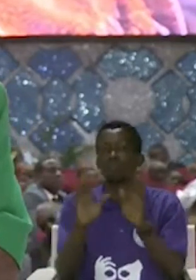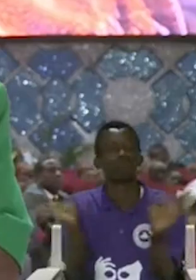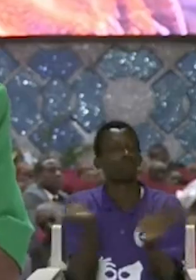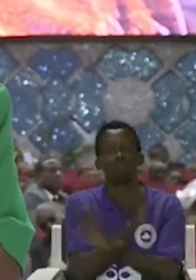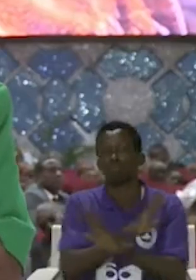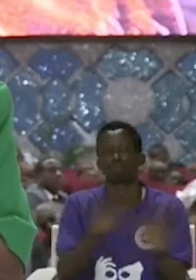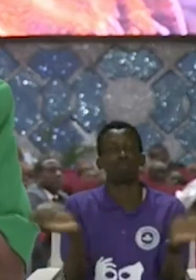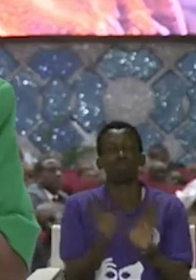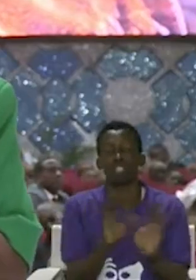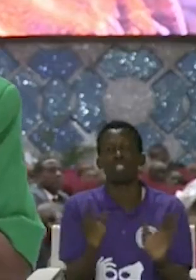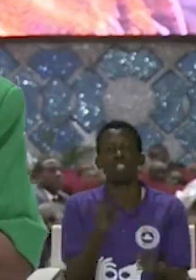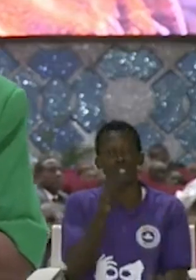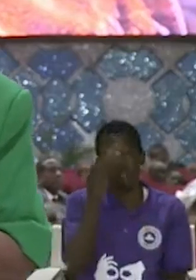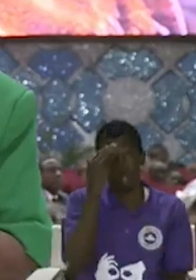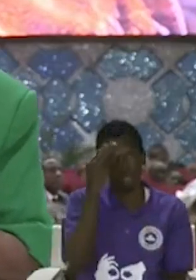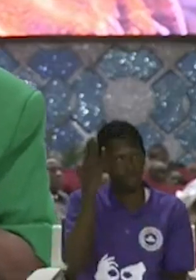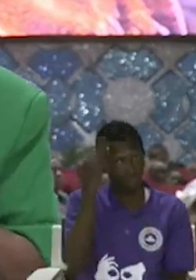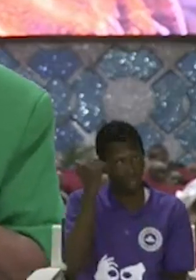You know why?